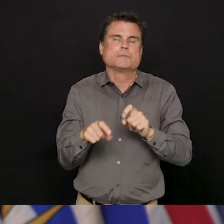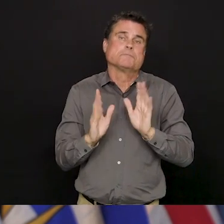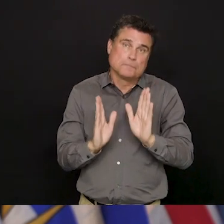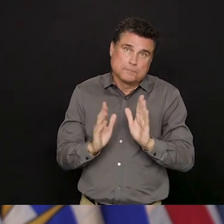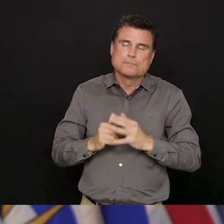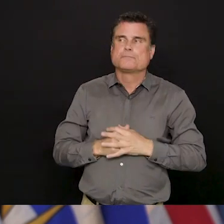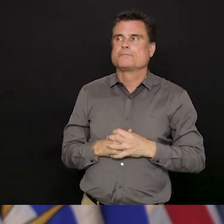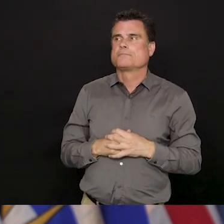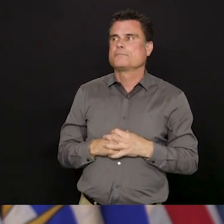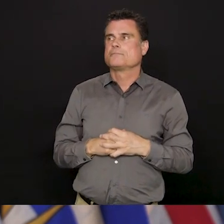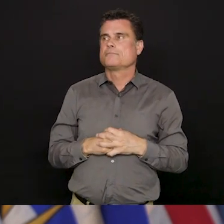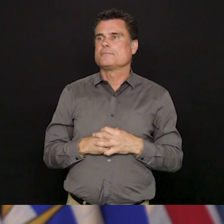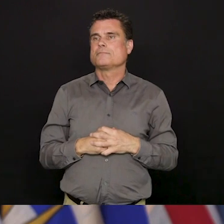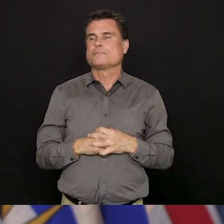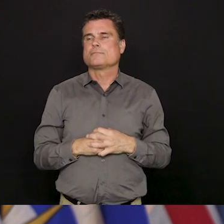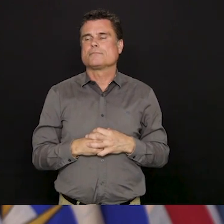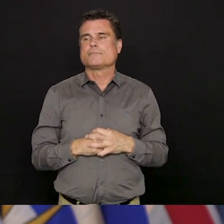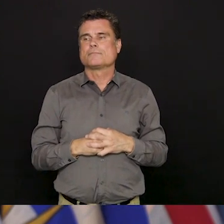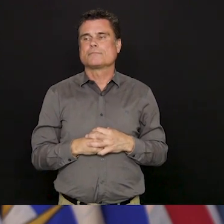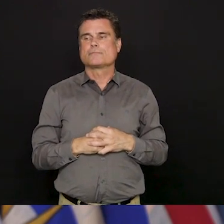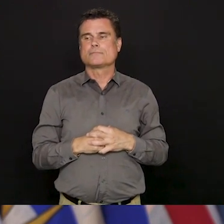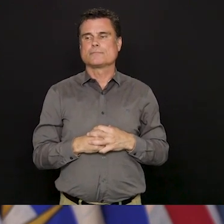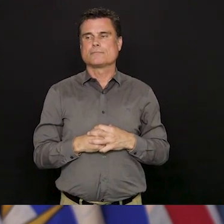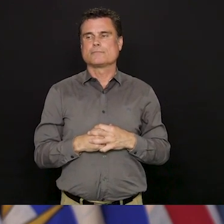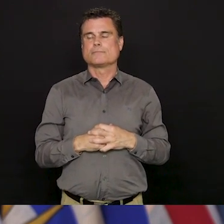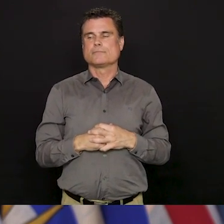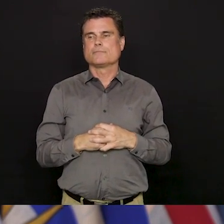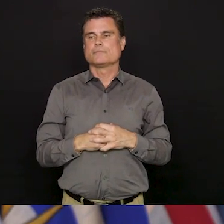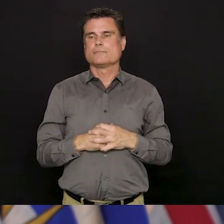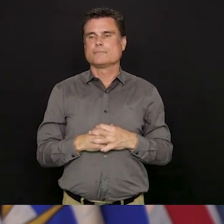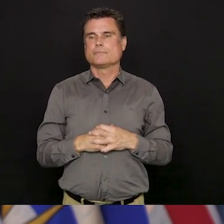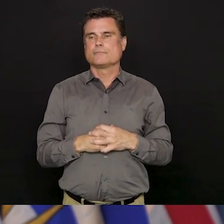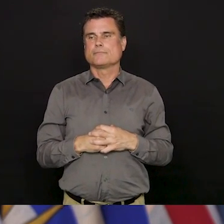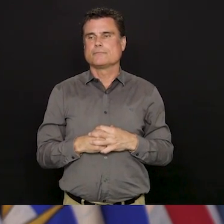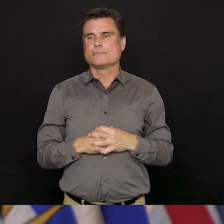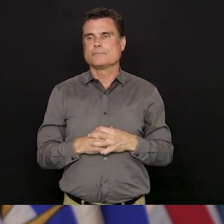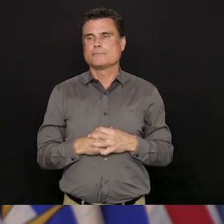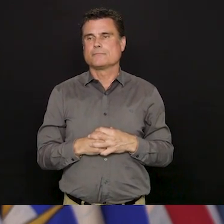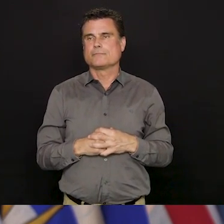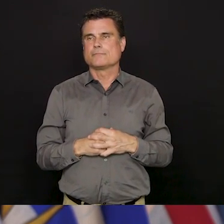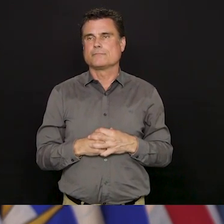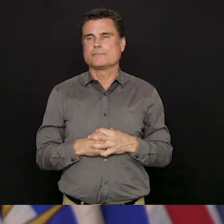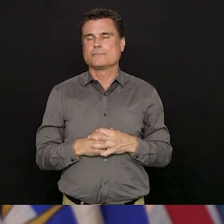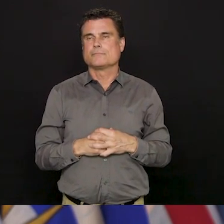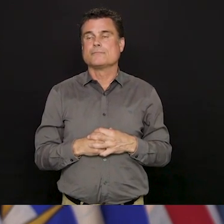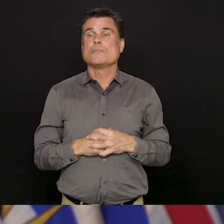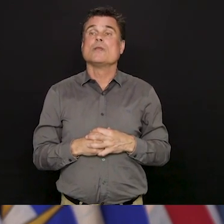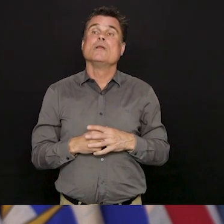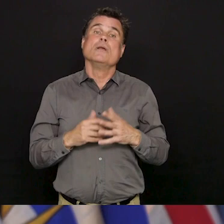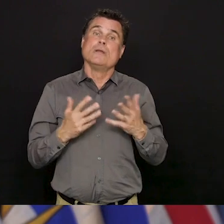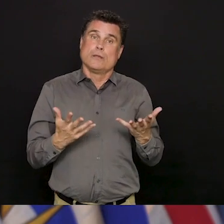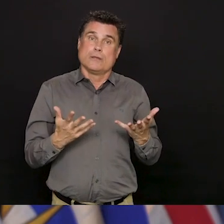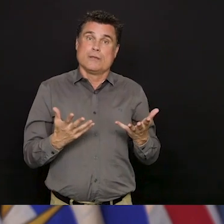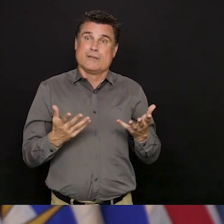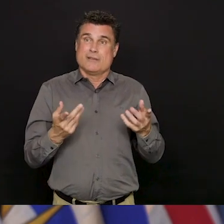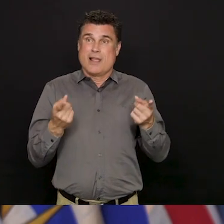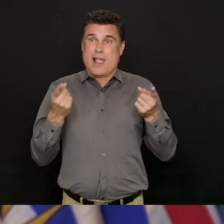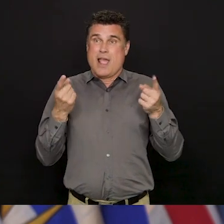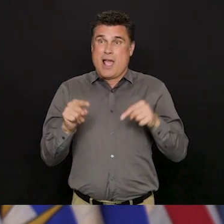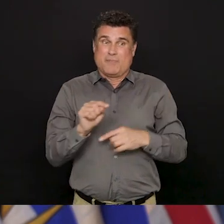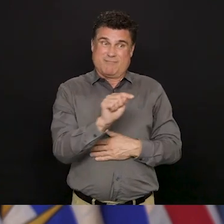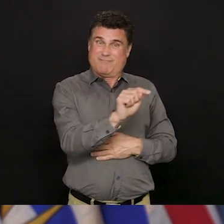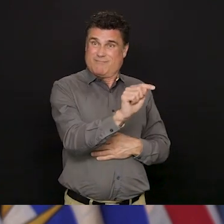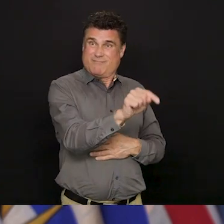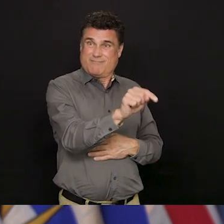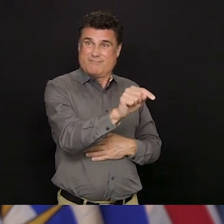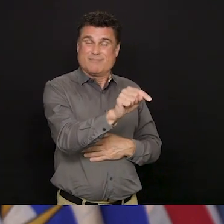person in the community who had been tested for COVID-19. And in the course of our contact tracing and understanding the